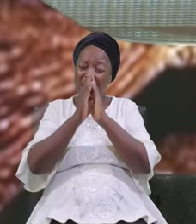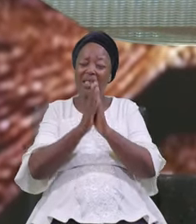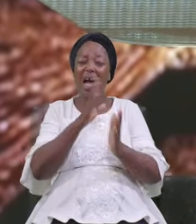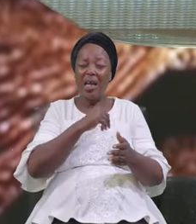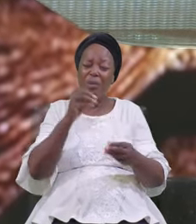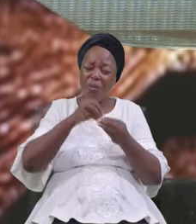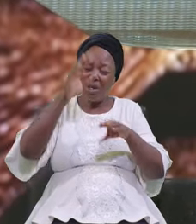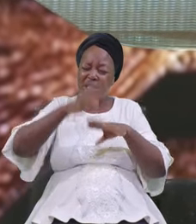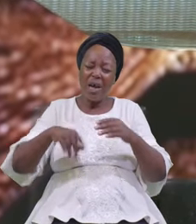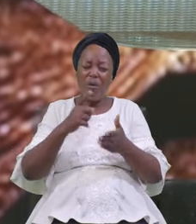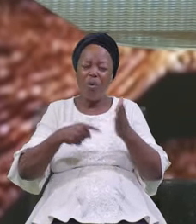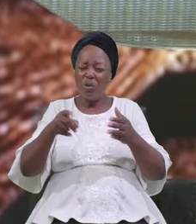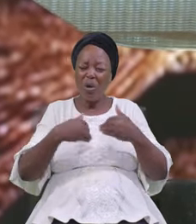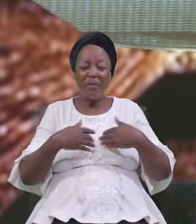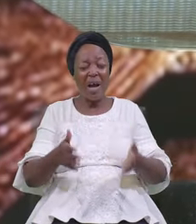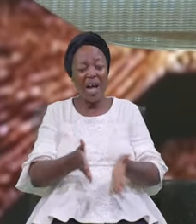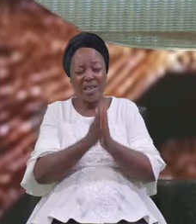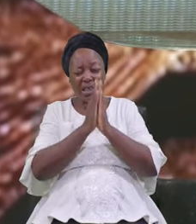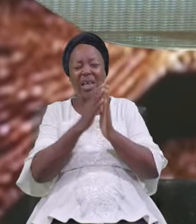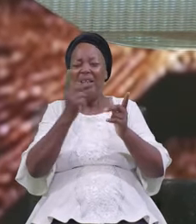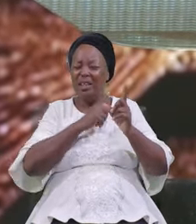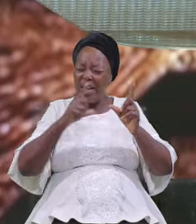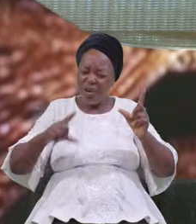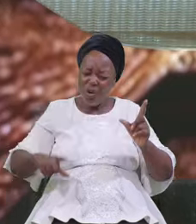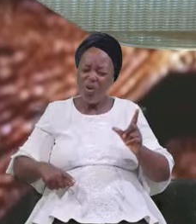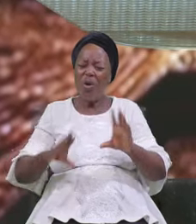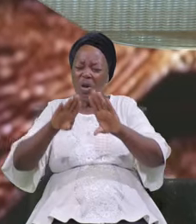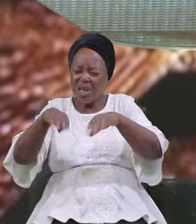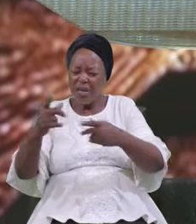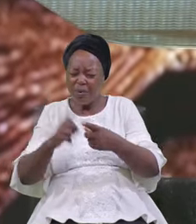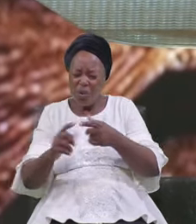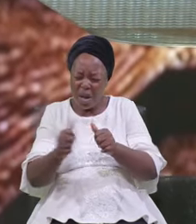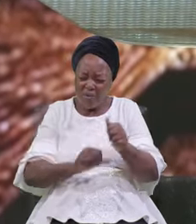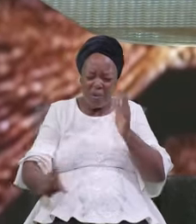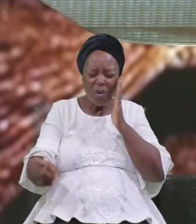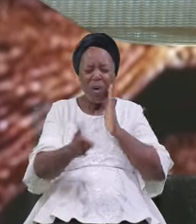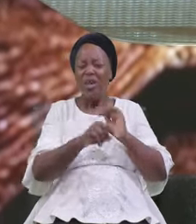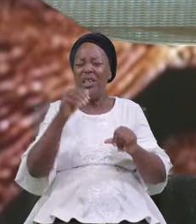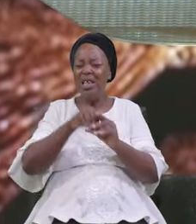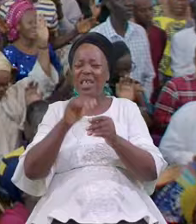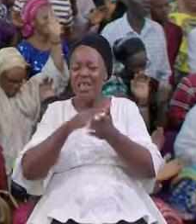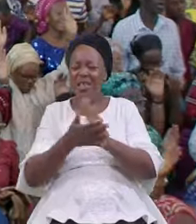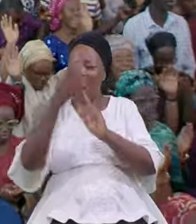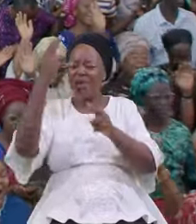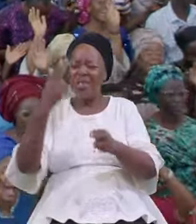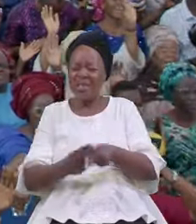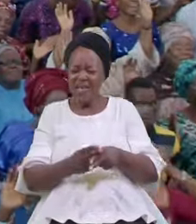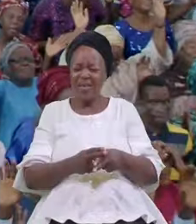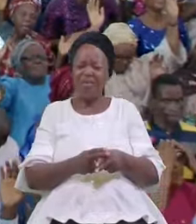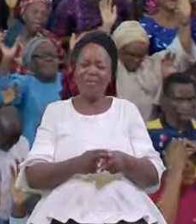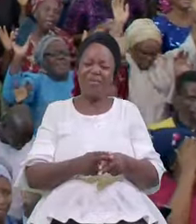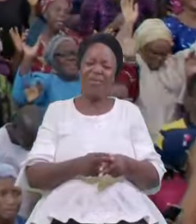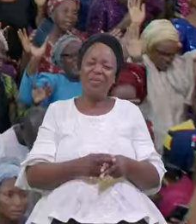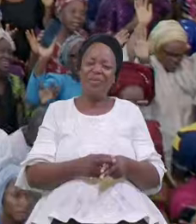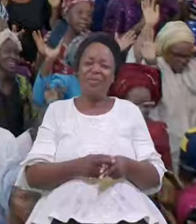beyond what you have asked, the Lord grant unto everyone in Jesus' name.